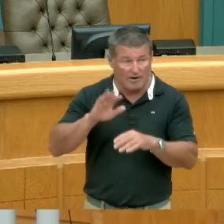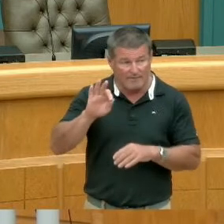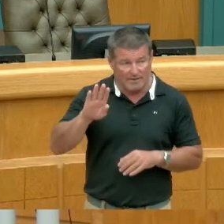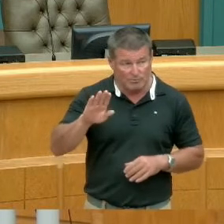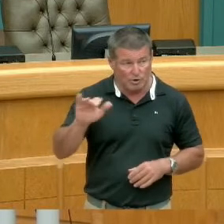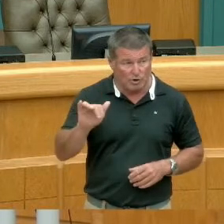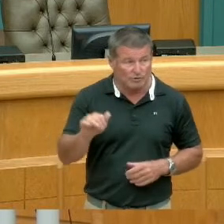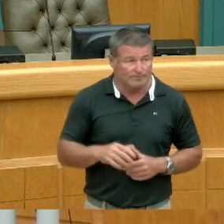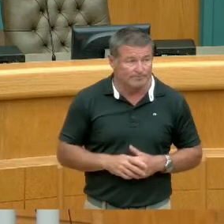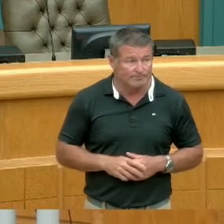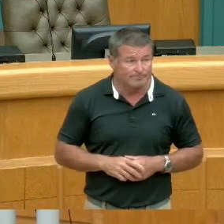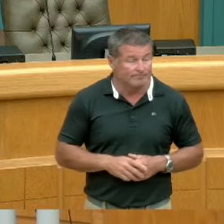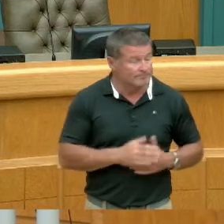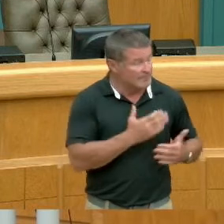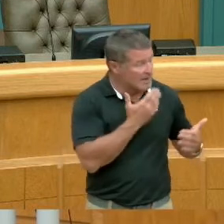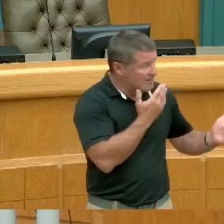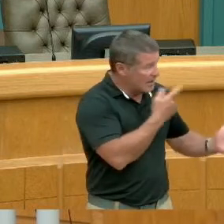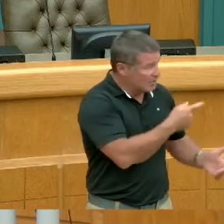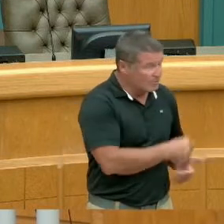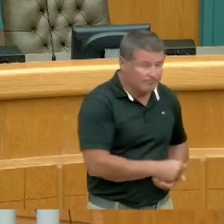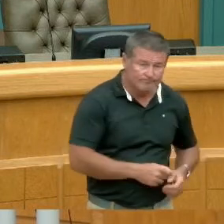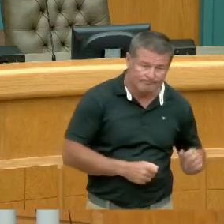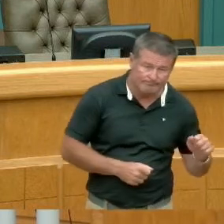so, yeah. Thank you so much. Yes.